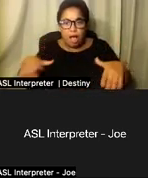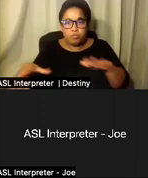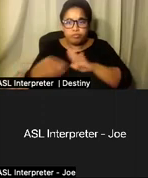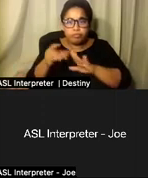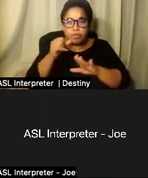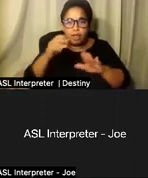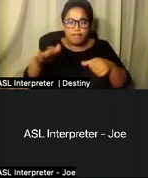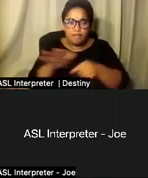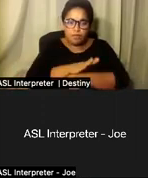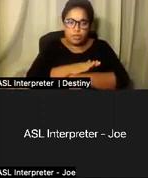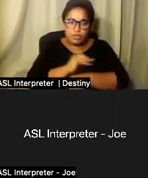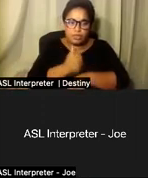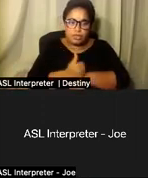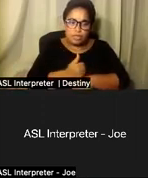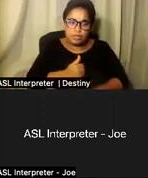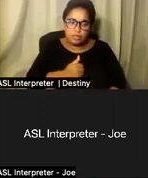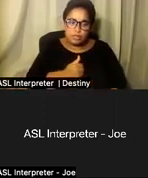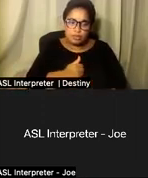here.